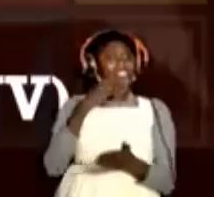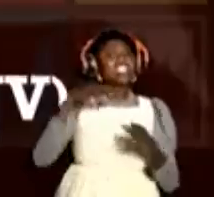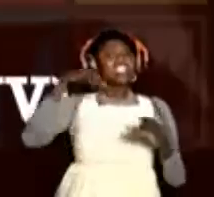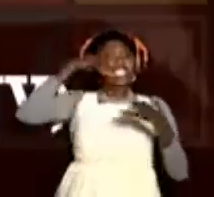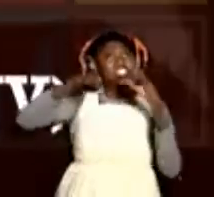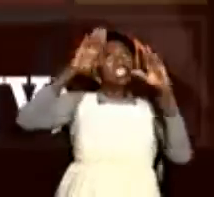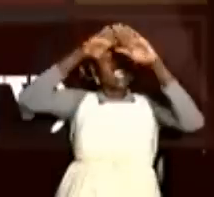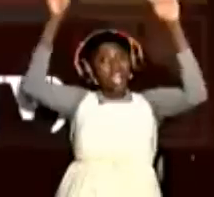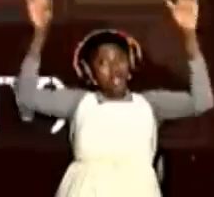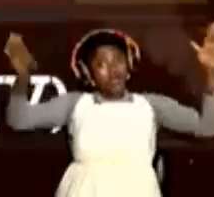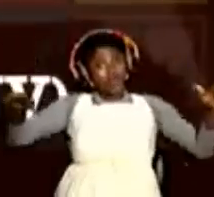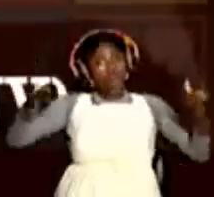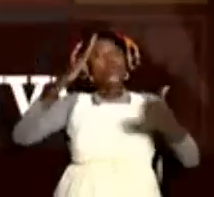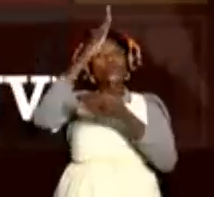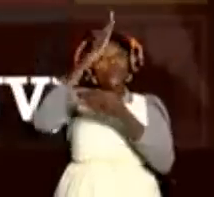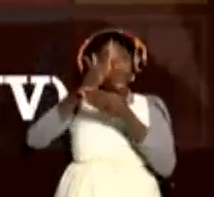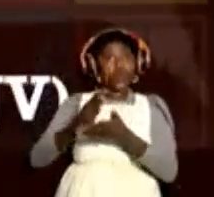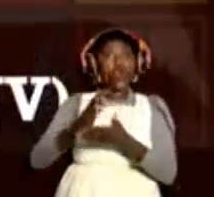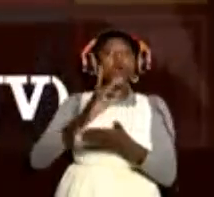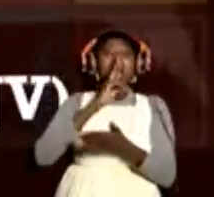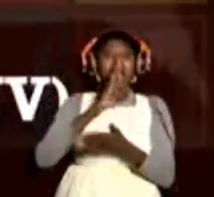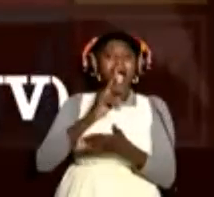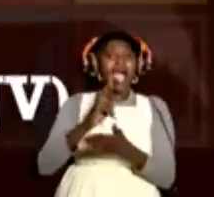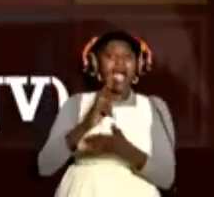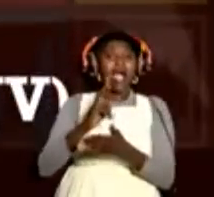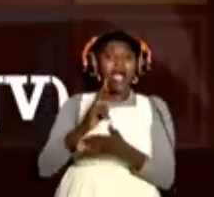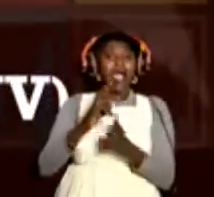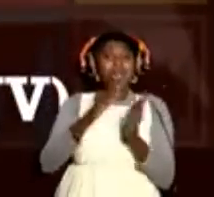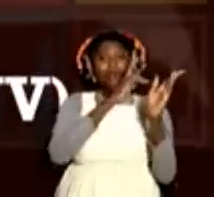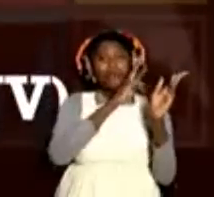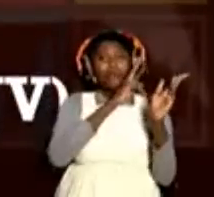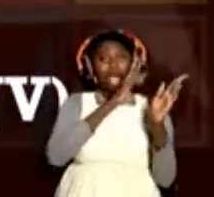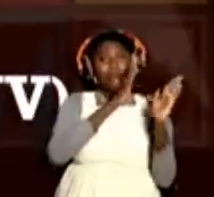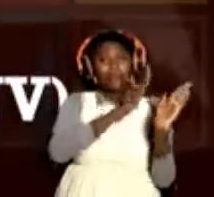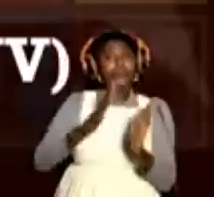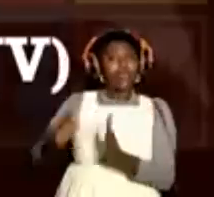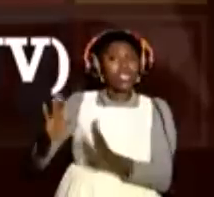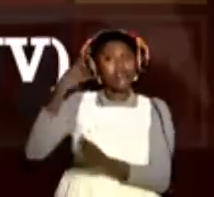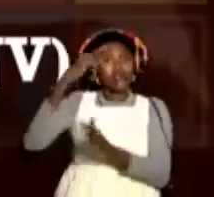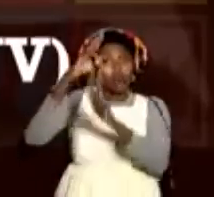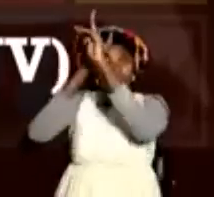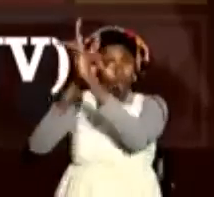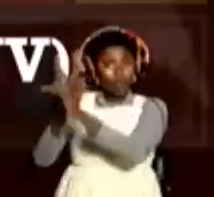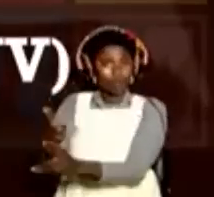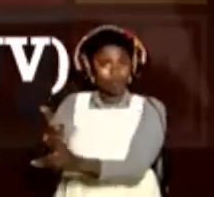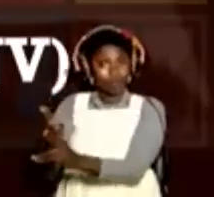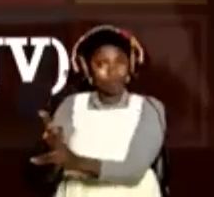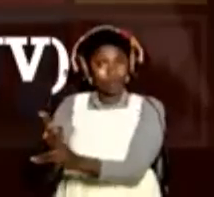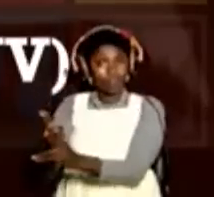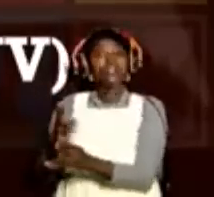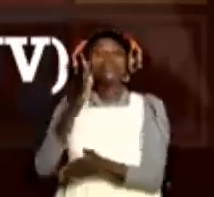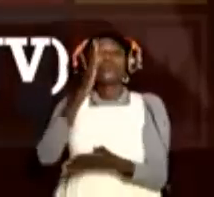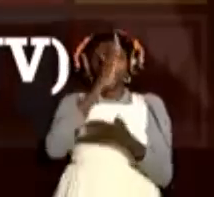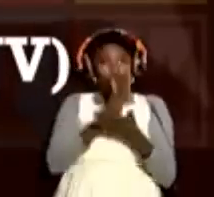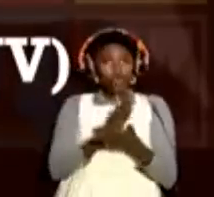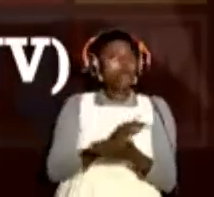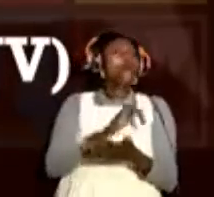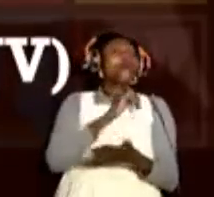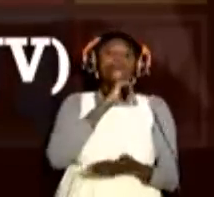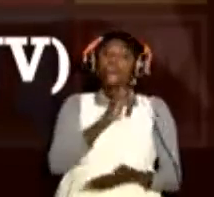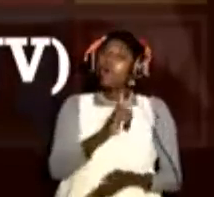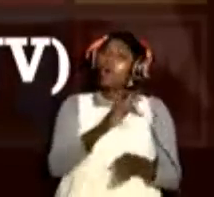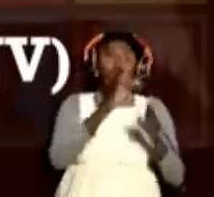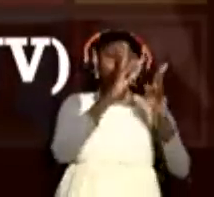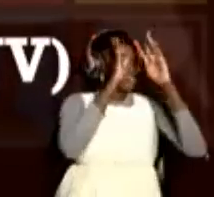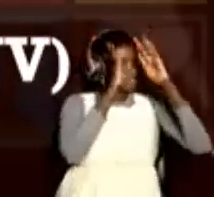house, some people are destined to be for honor. And others are